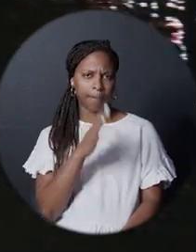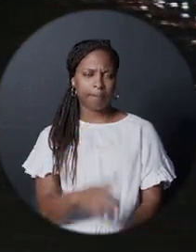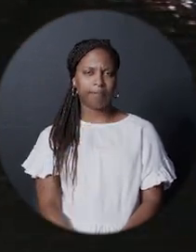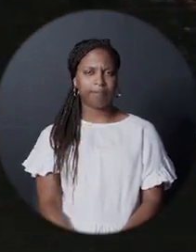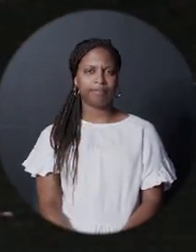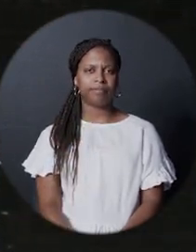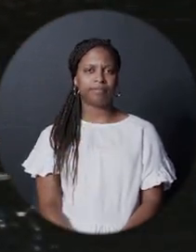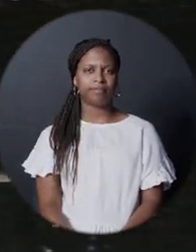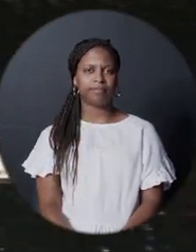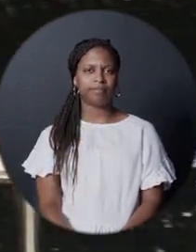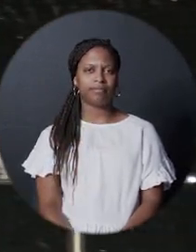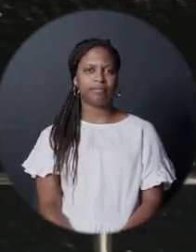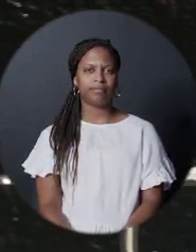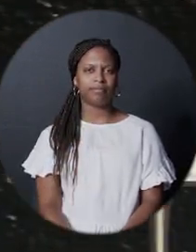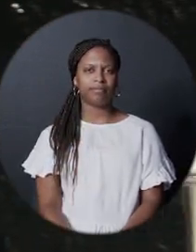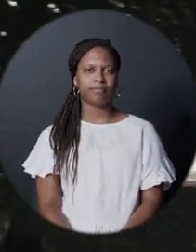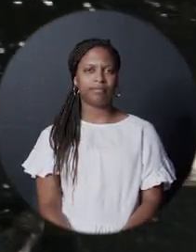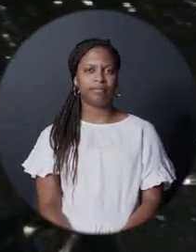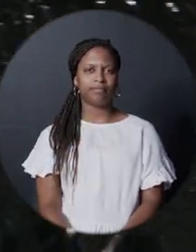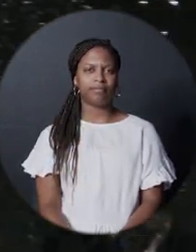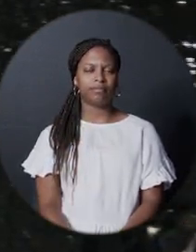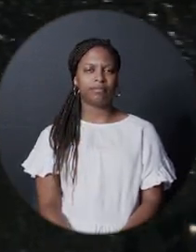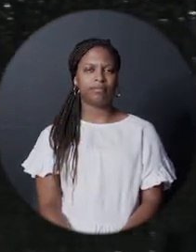You just like your mama.